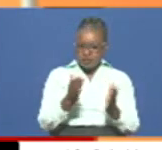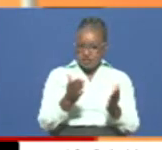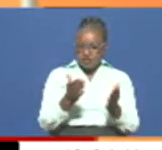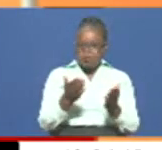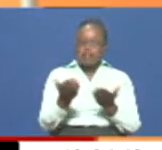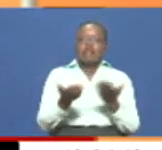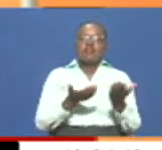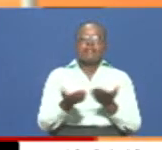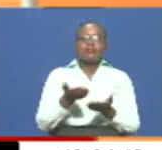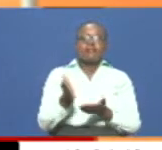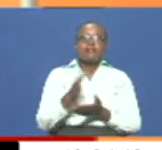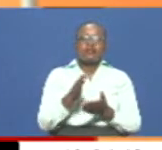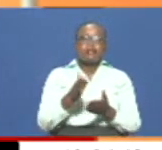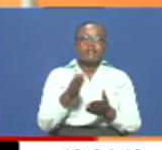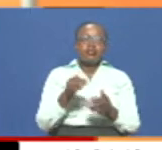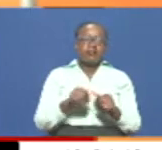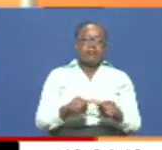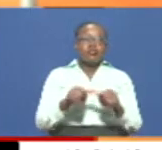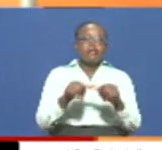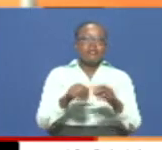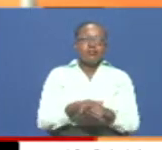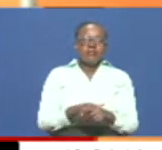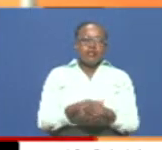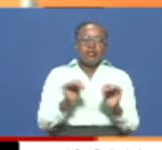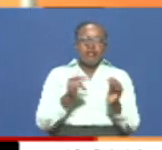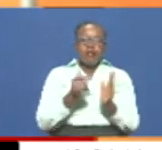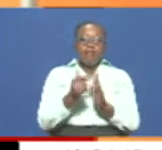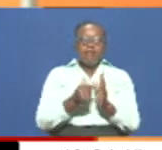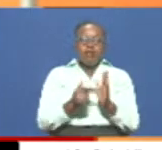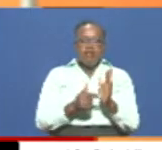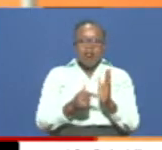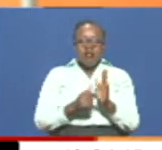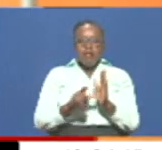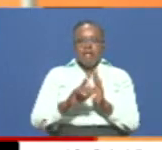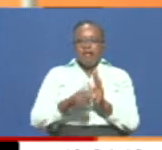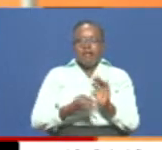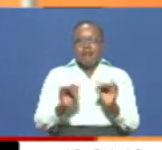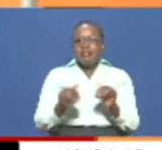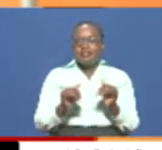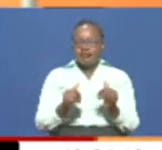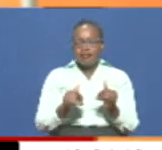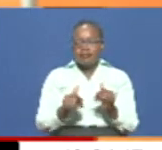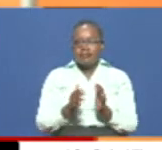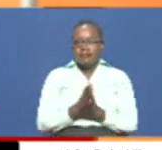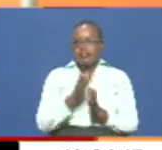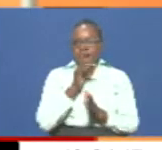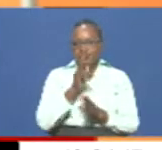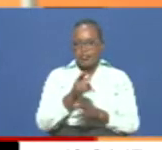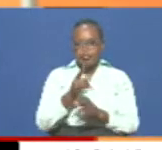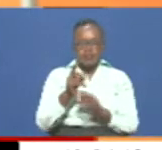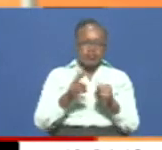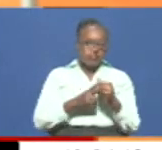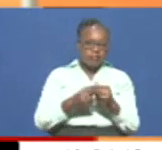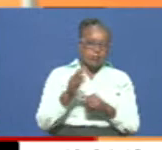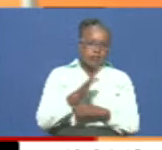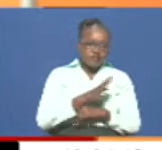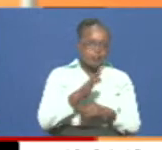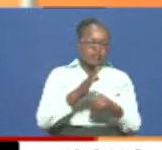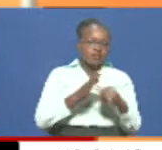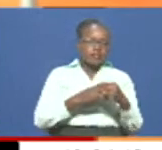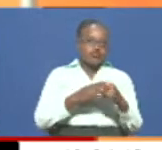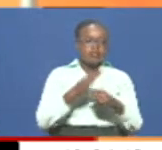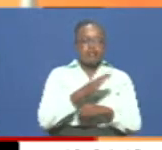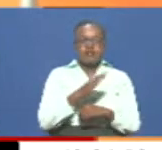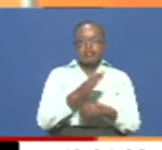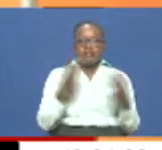on track. More details to follow in our subsequent bulletins. 1 p.m. You have the Rubini at 7 and, of course, Prime Edition